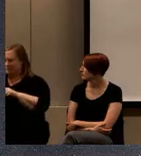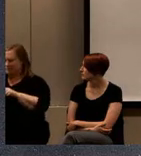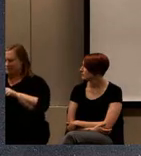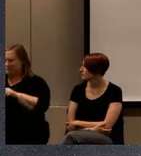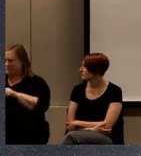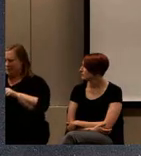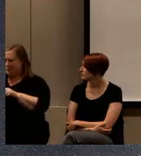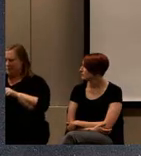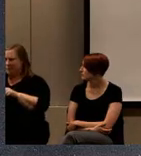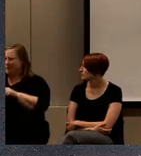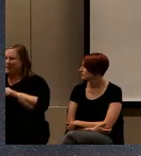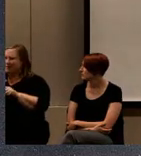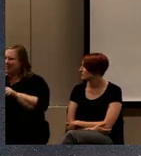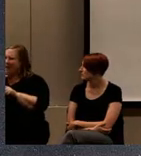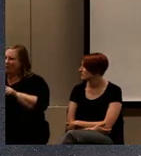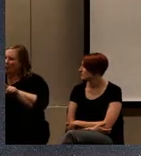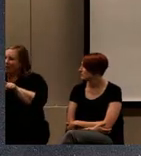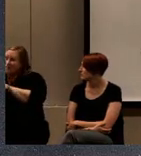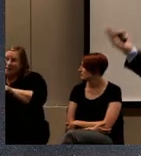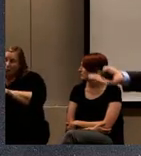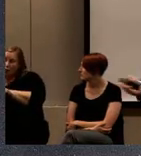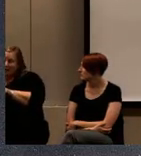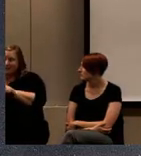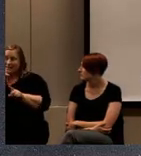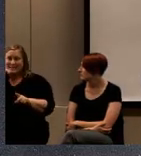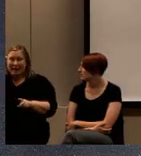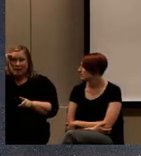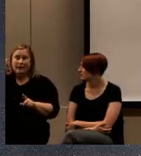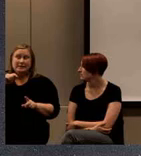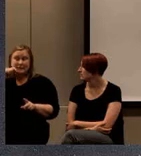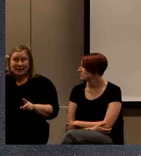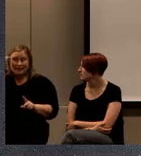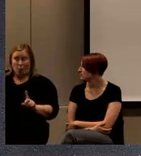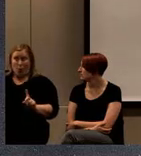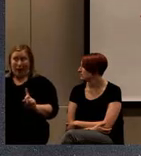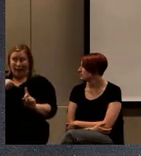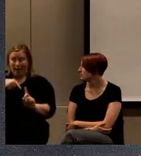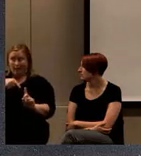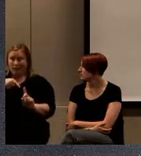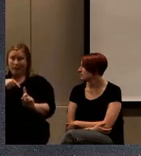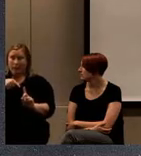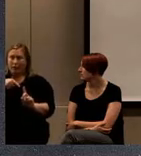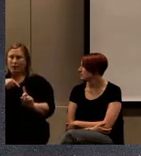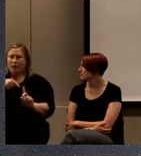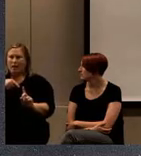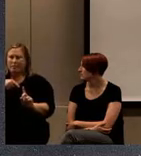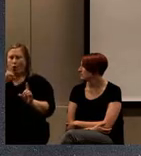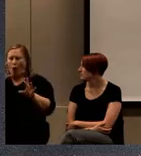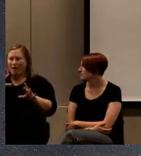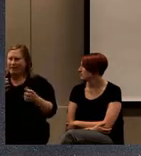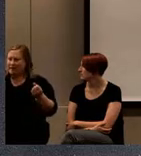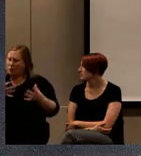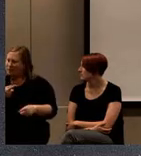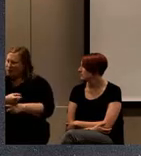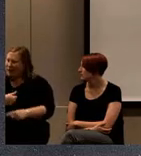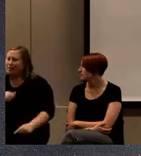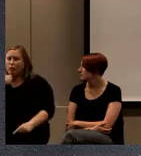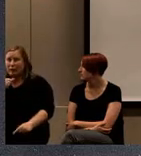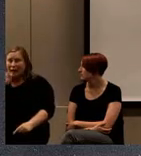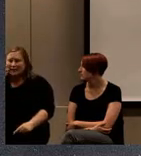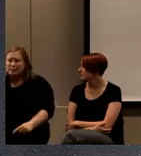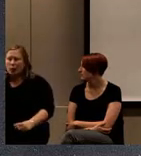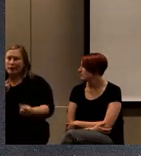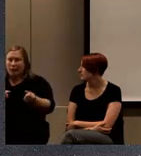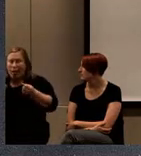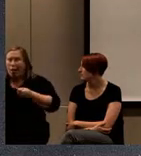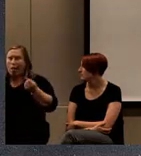not for the same reasons as teen drivers. For teen drivers, it's because they're so terrible at driving. You know, they're inexperienced, and